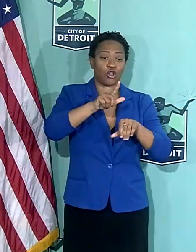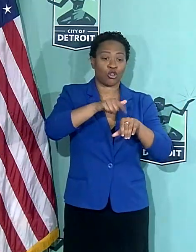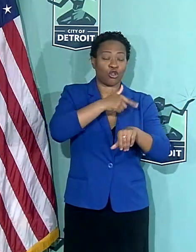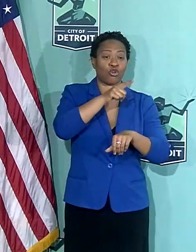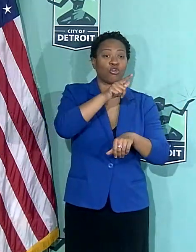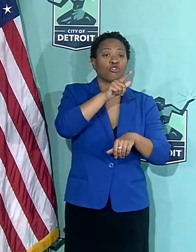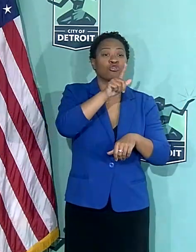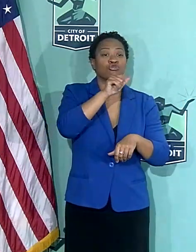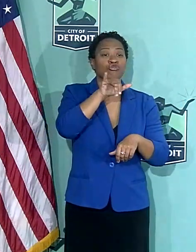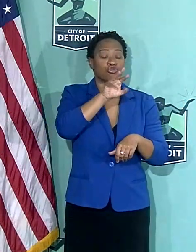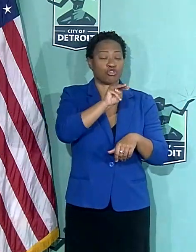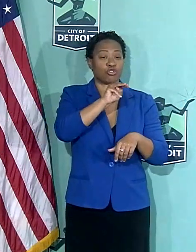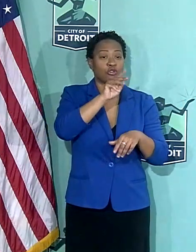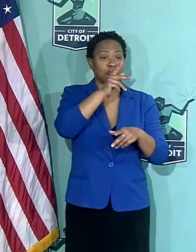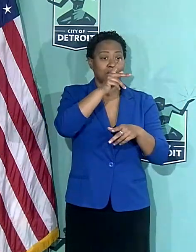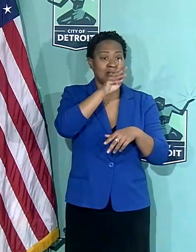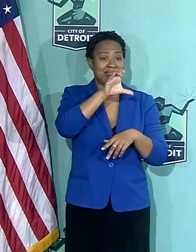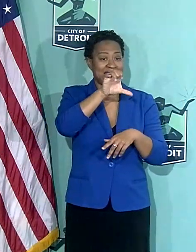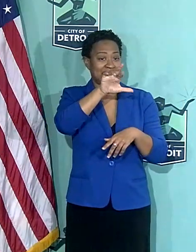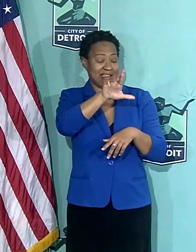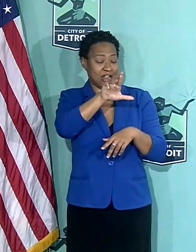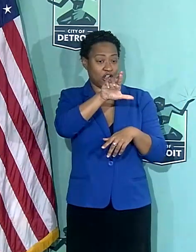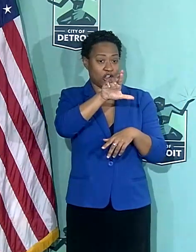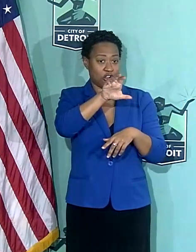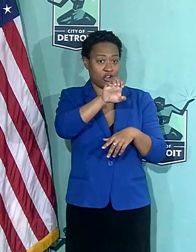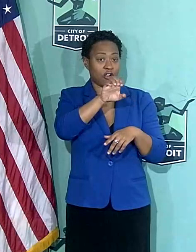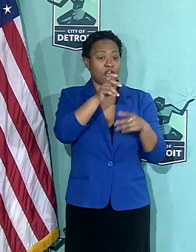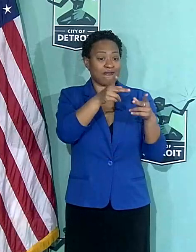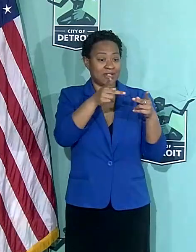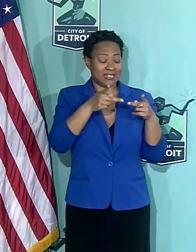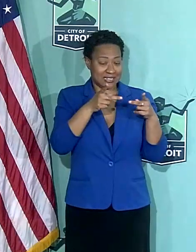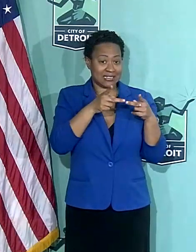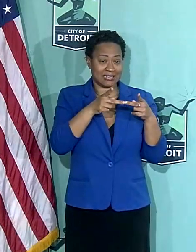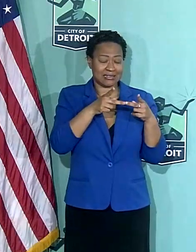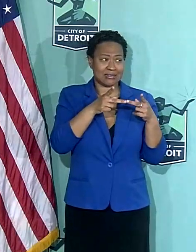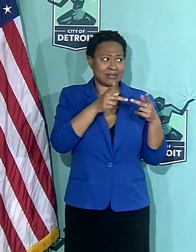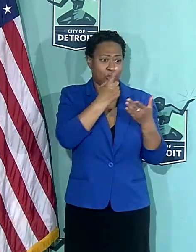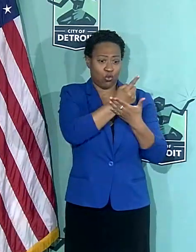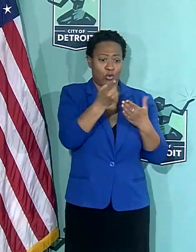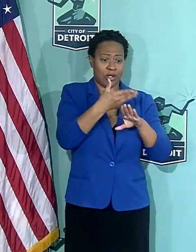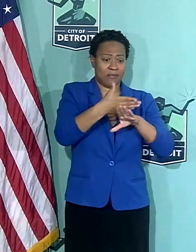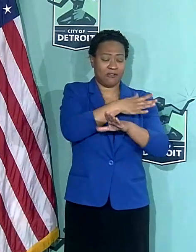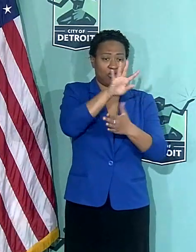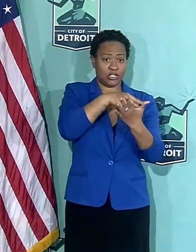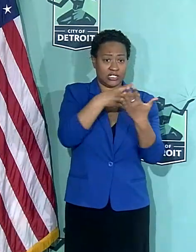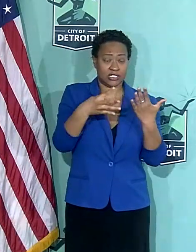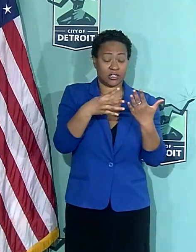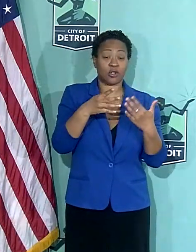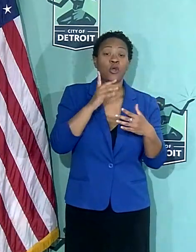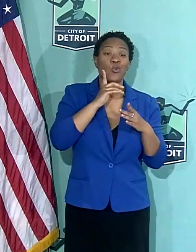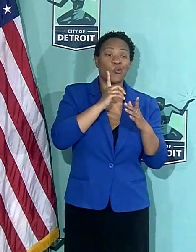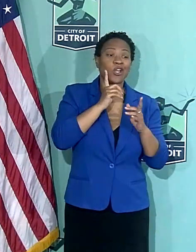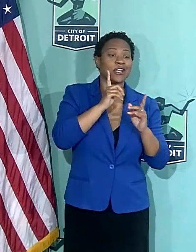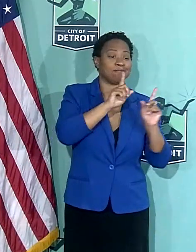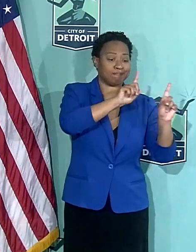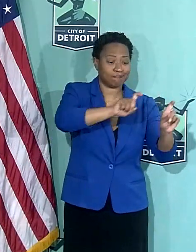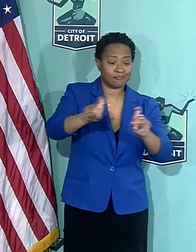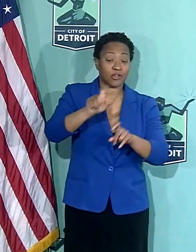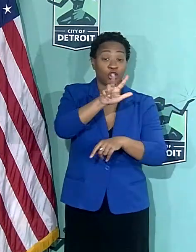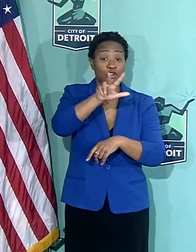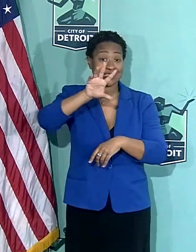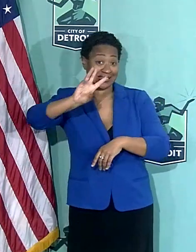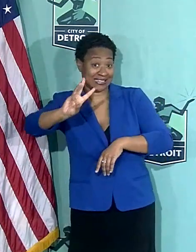past Saturday, 1 week ahead of schedule. Testing was administered in 36 long-term care facilities.